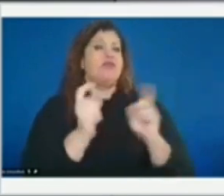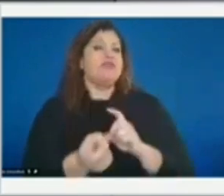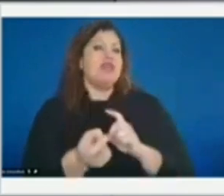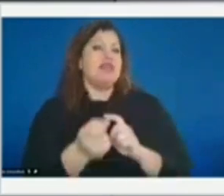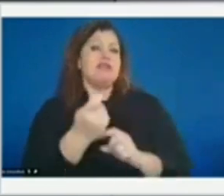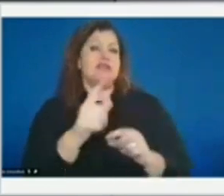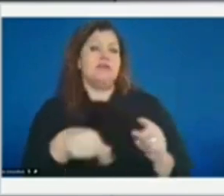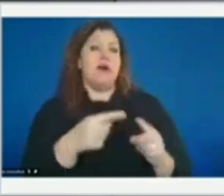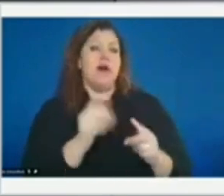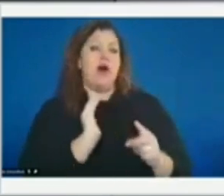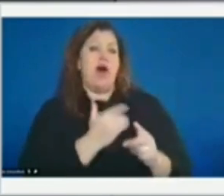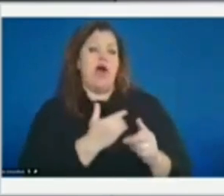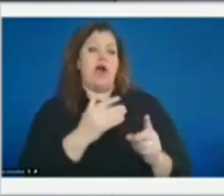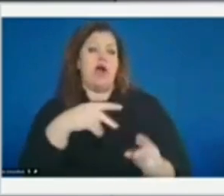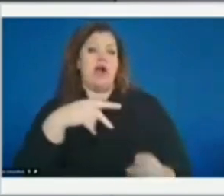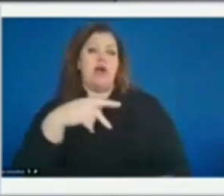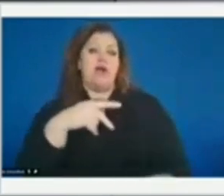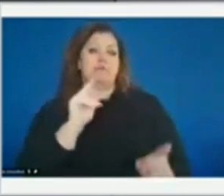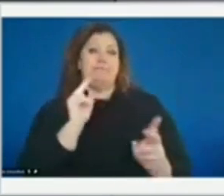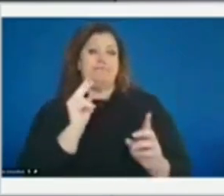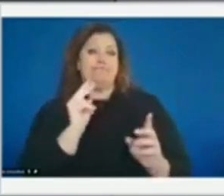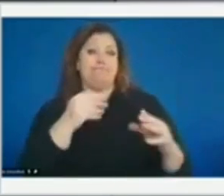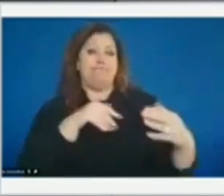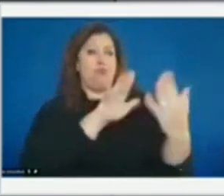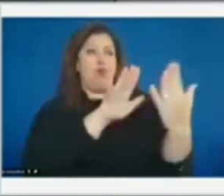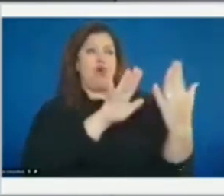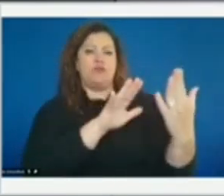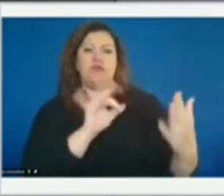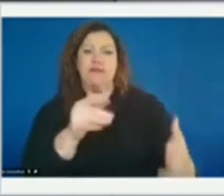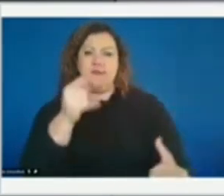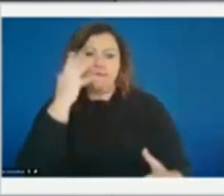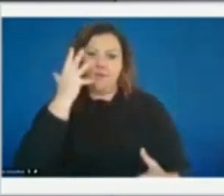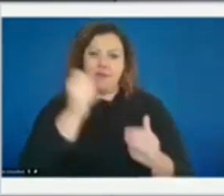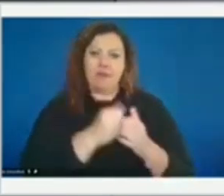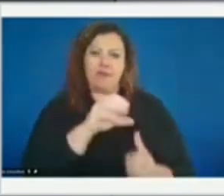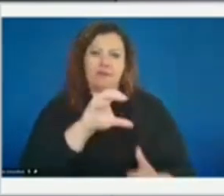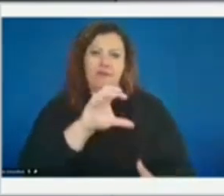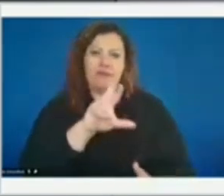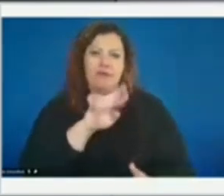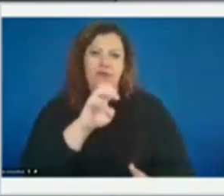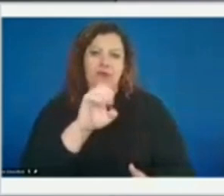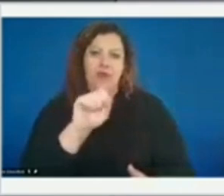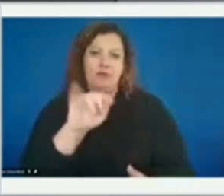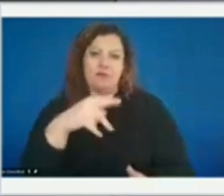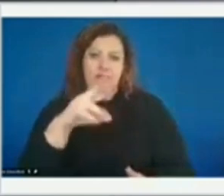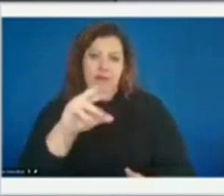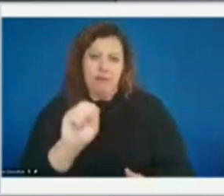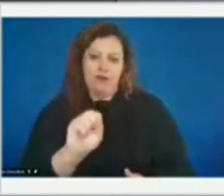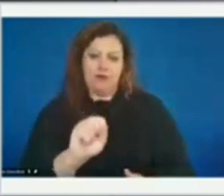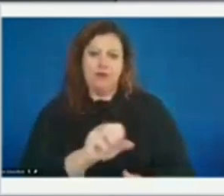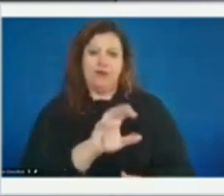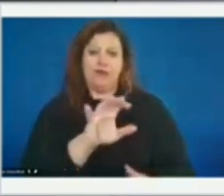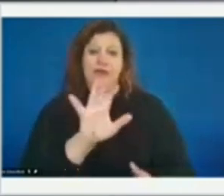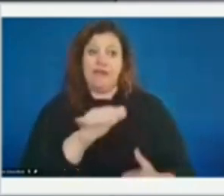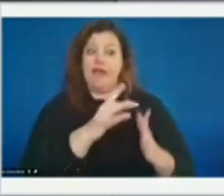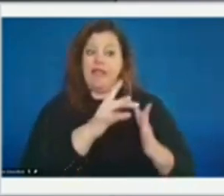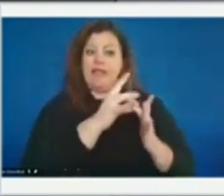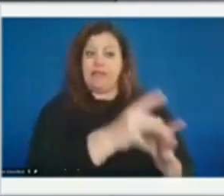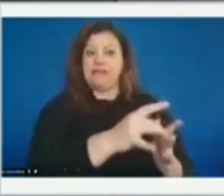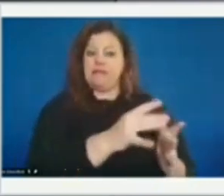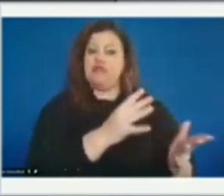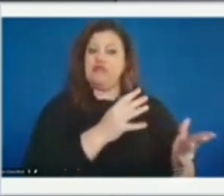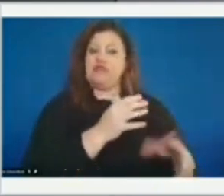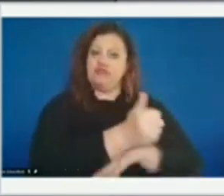paradigm, if you're familiar with our Crime Stoppers initiative, which is what leads to a conviction. Oftentimes that's a